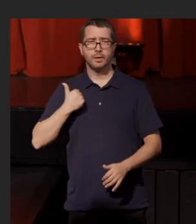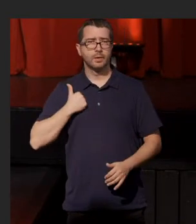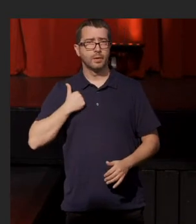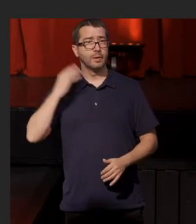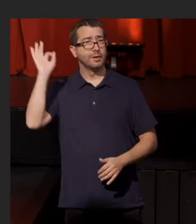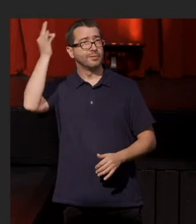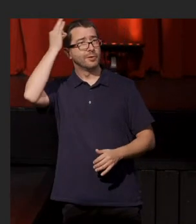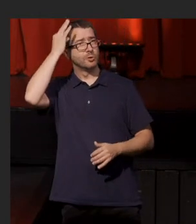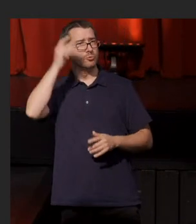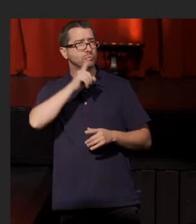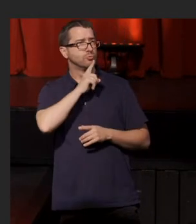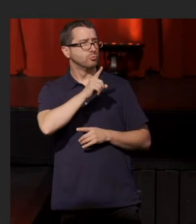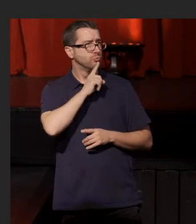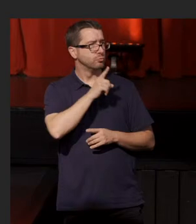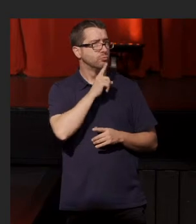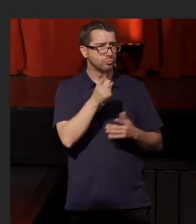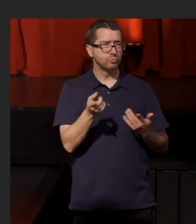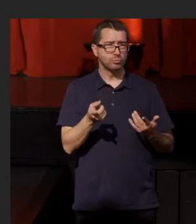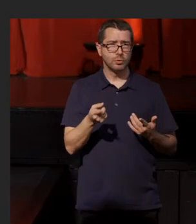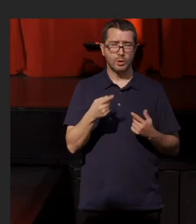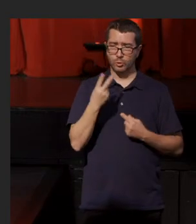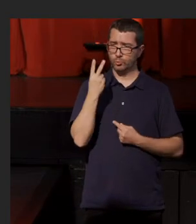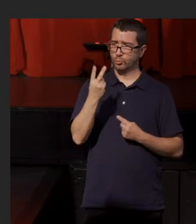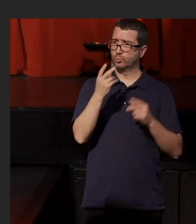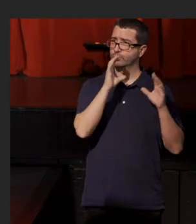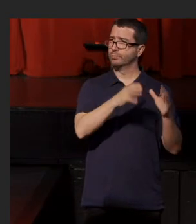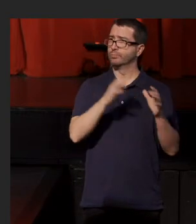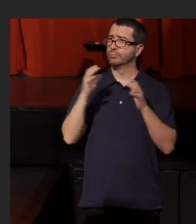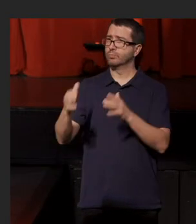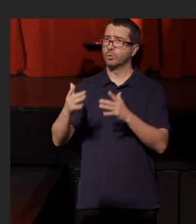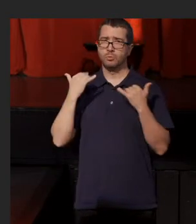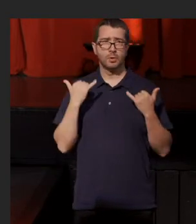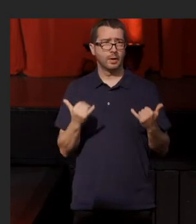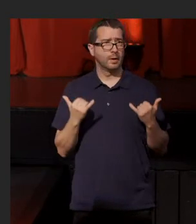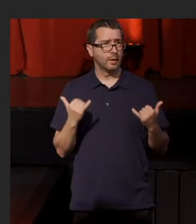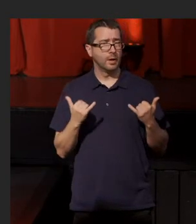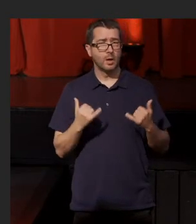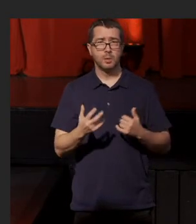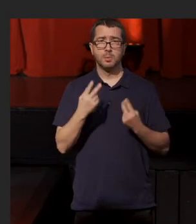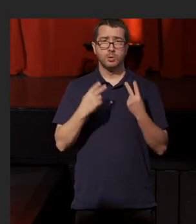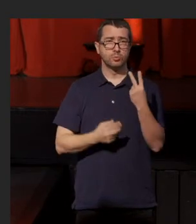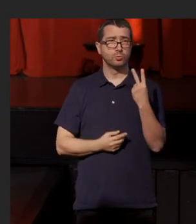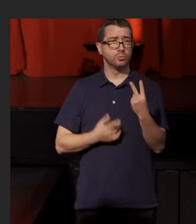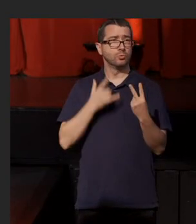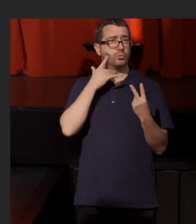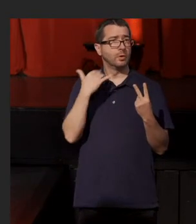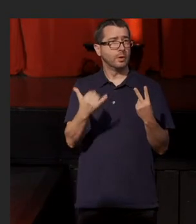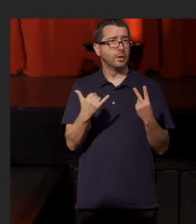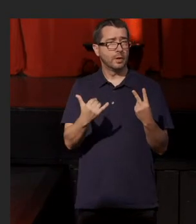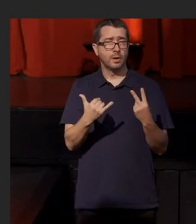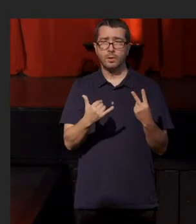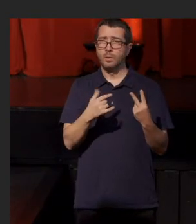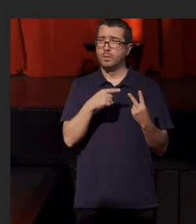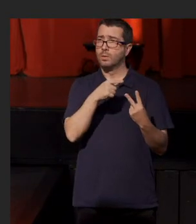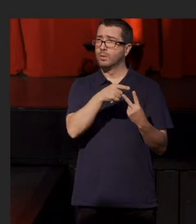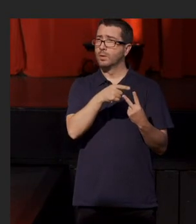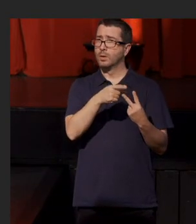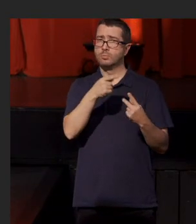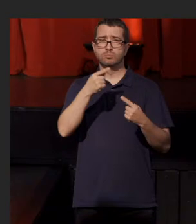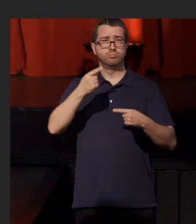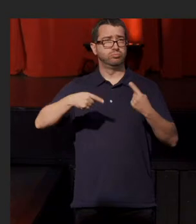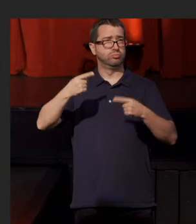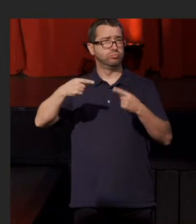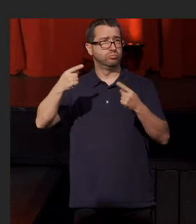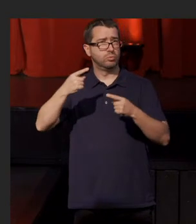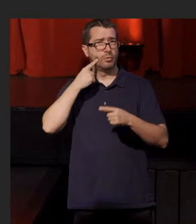level, sure, we've got two major parties right now, but the two parties we have right now that kind of duke it out